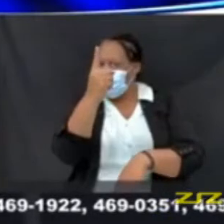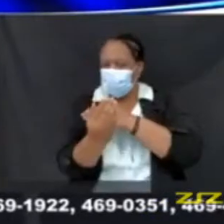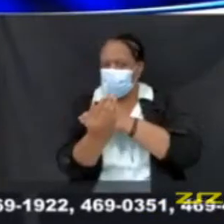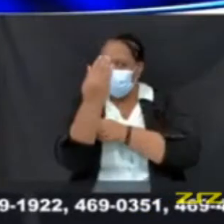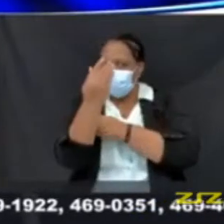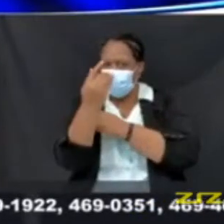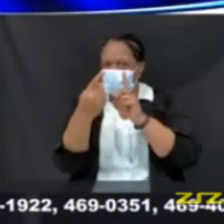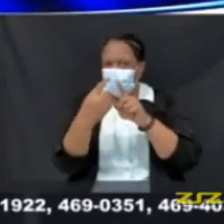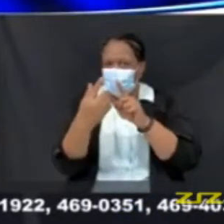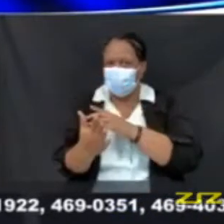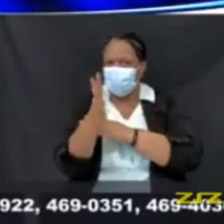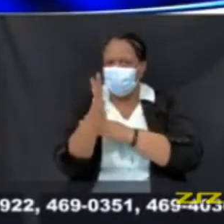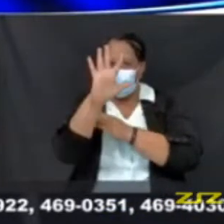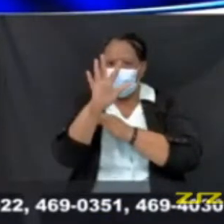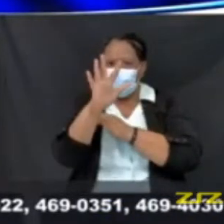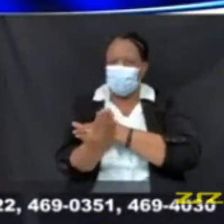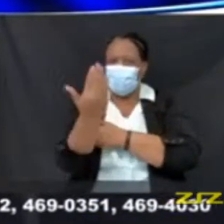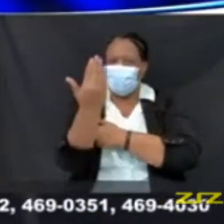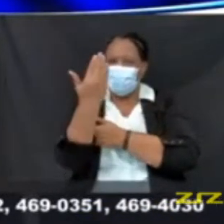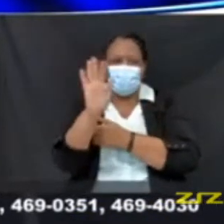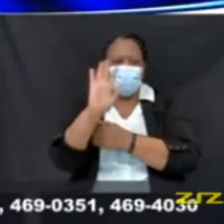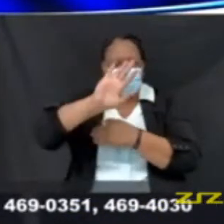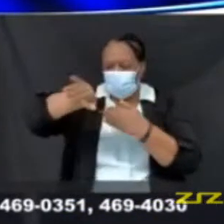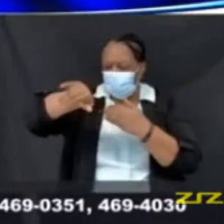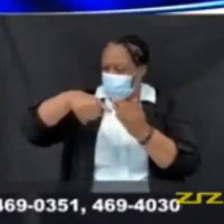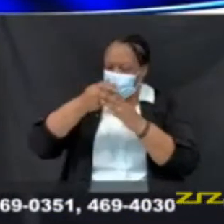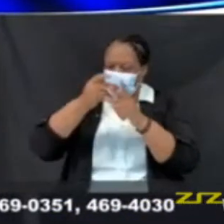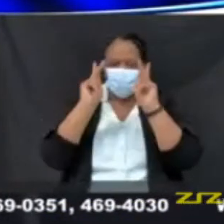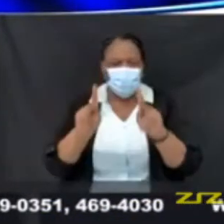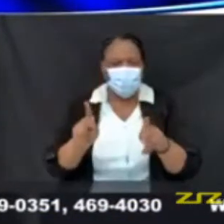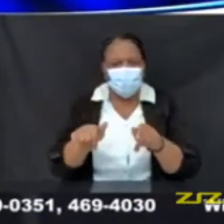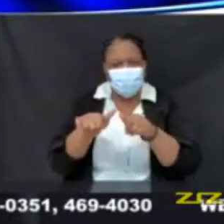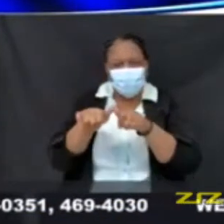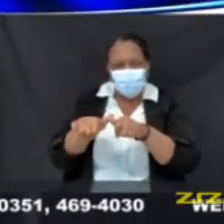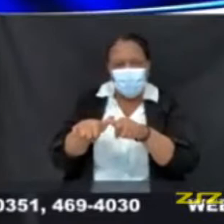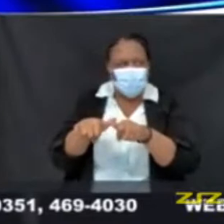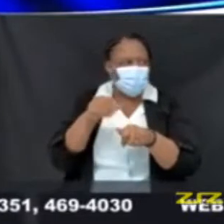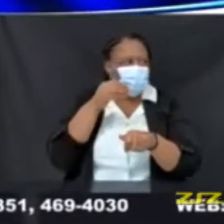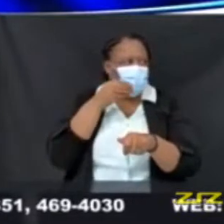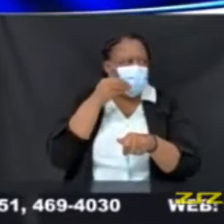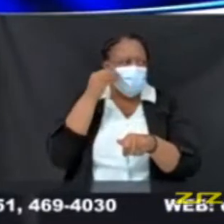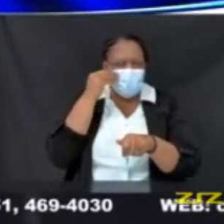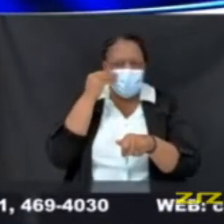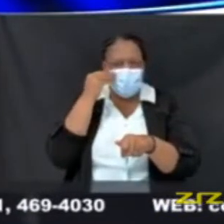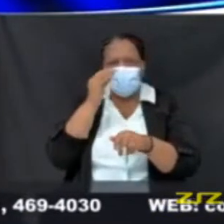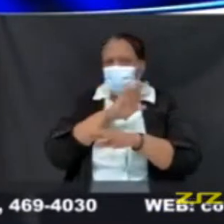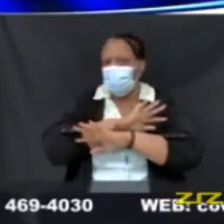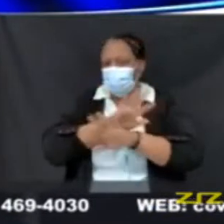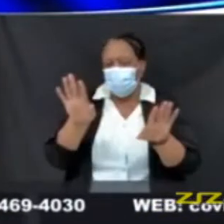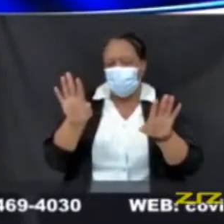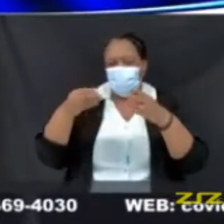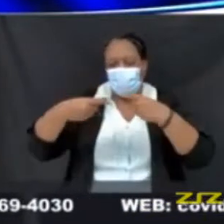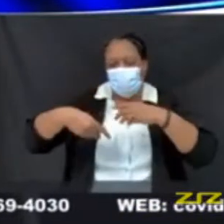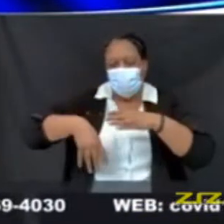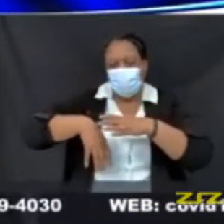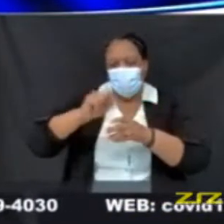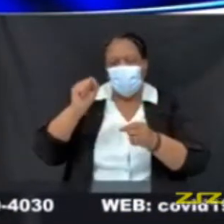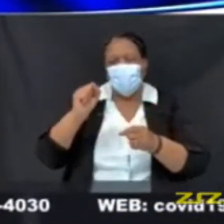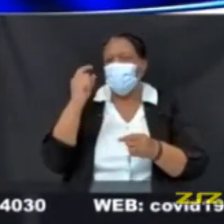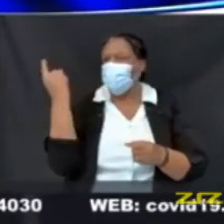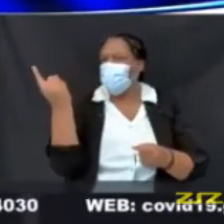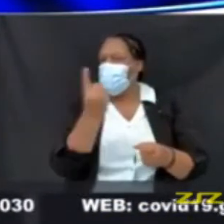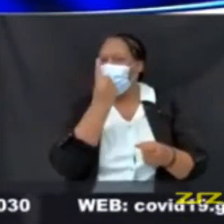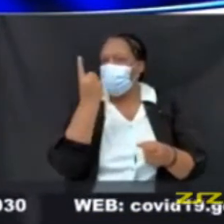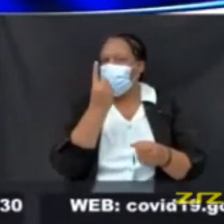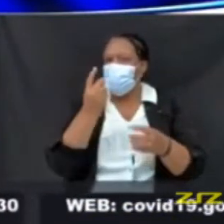a.m. During this time, every person is required to remain at his or her place of residence, except if